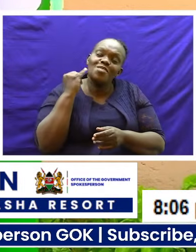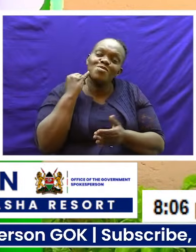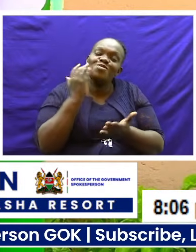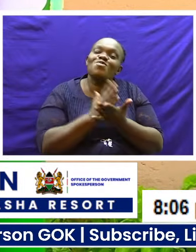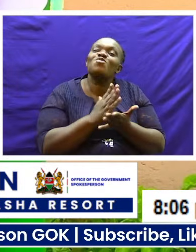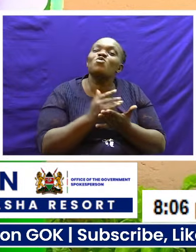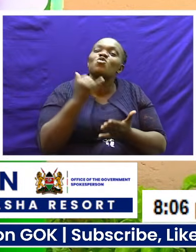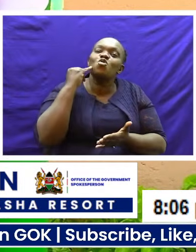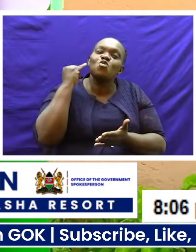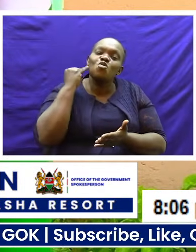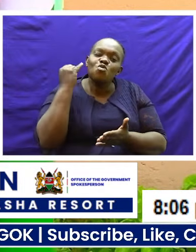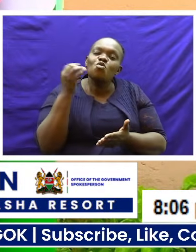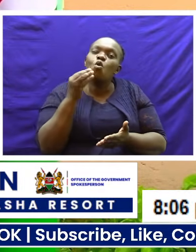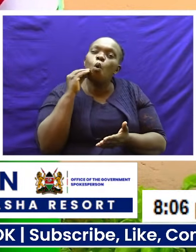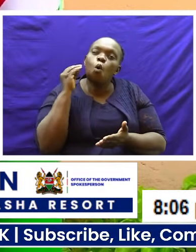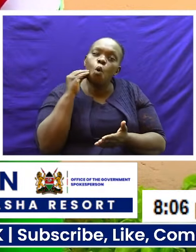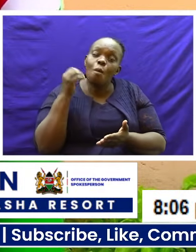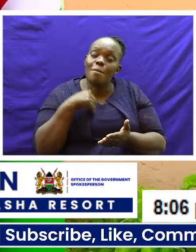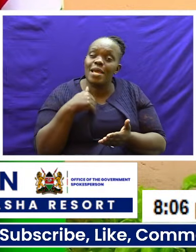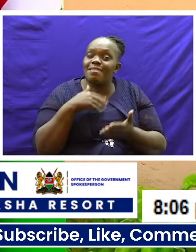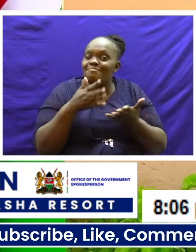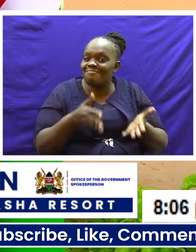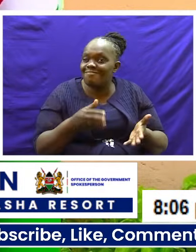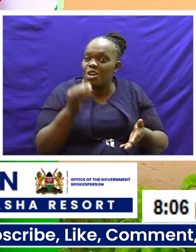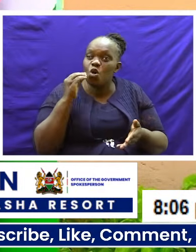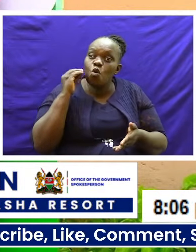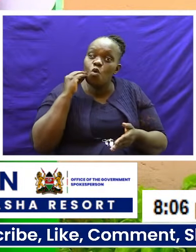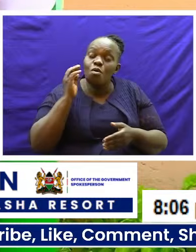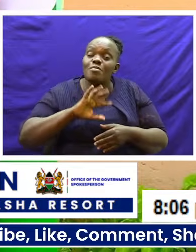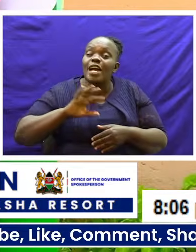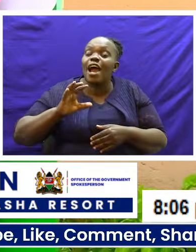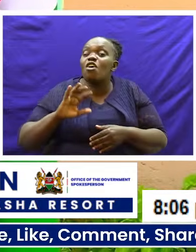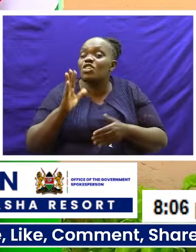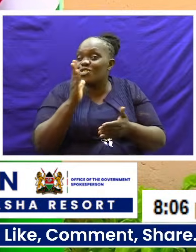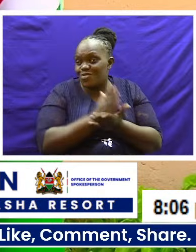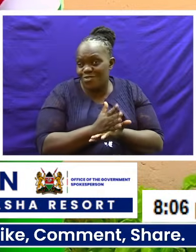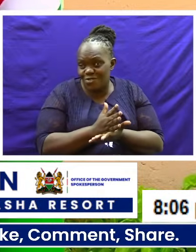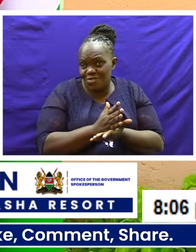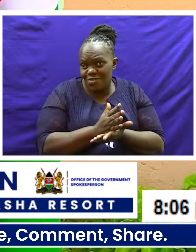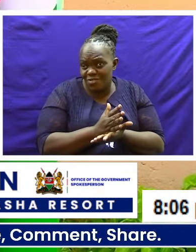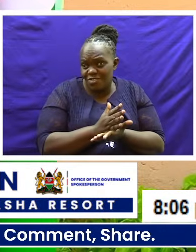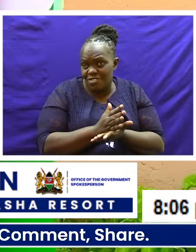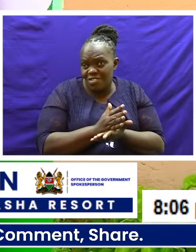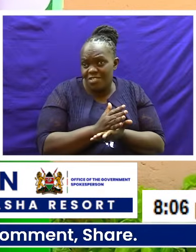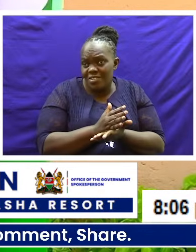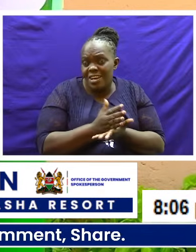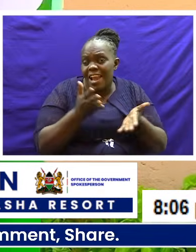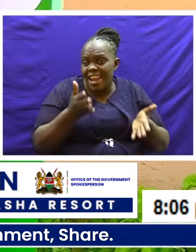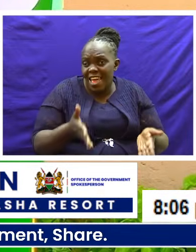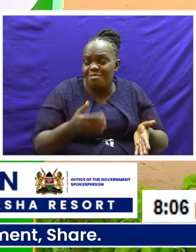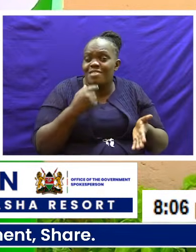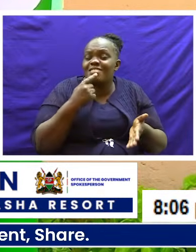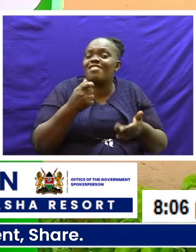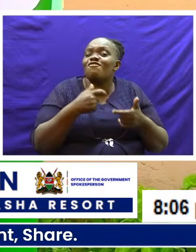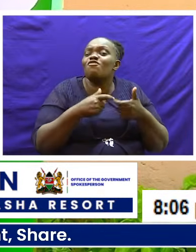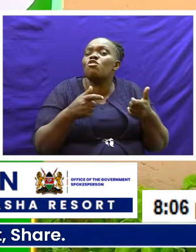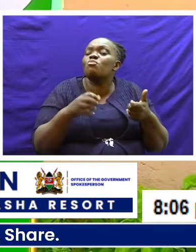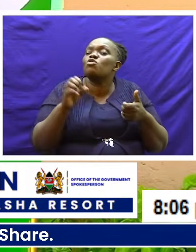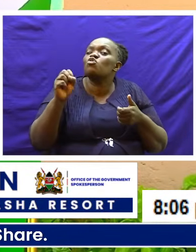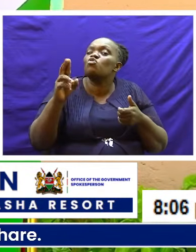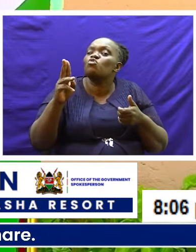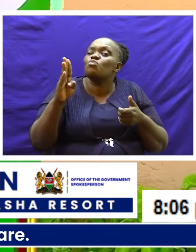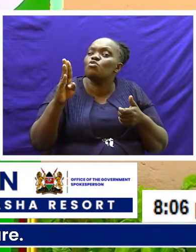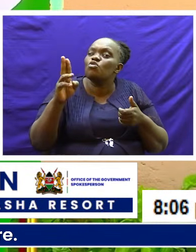home. Oh, so you're in your home county now? So I'm in my home county. Okay. From, now I say I'm from Subukia.